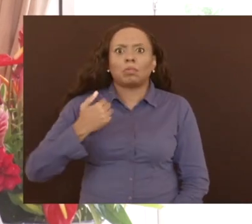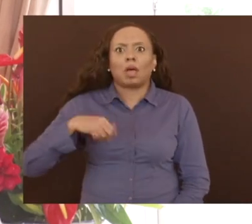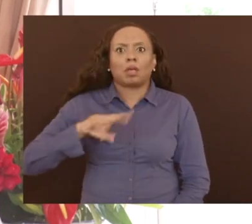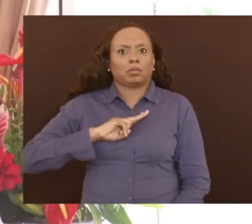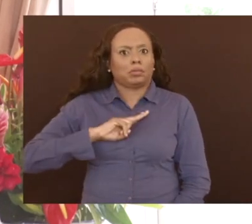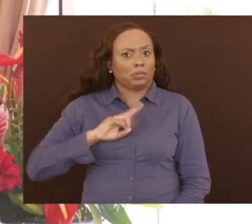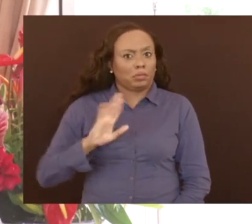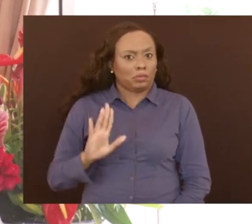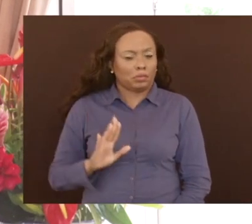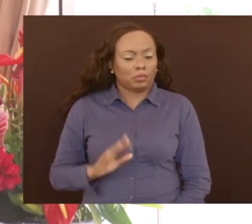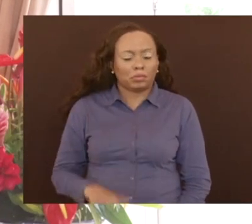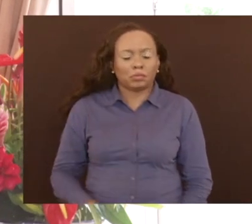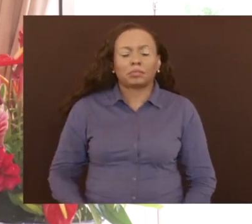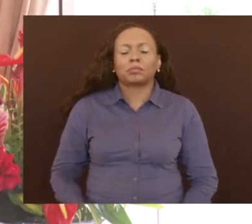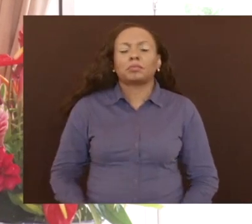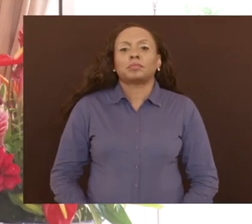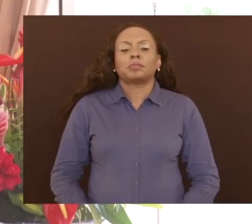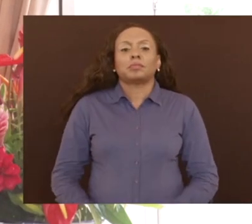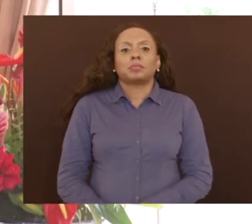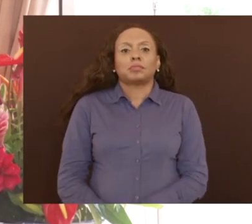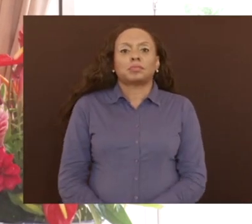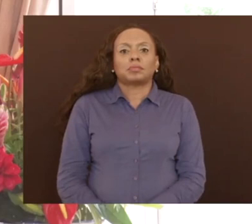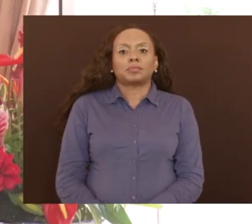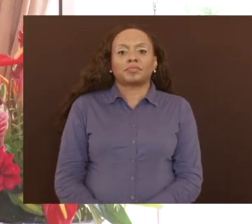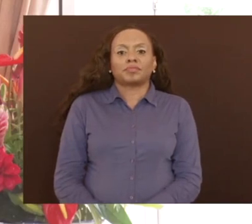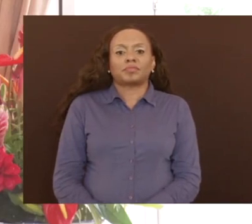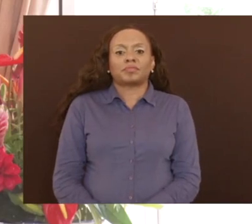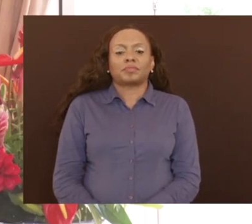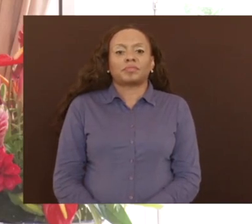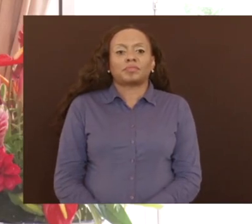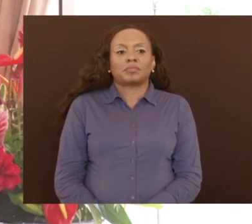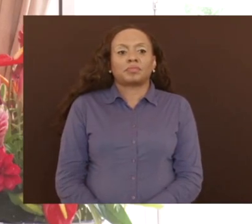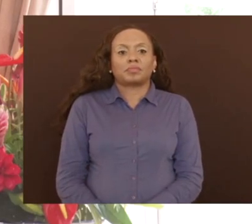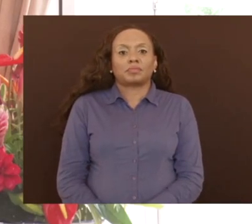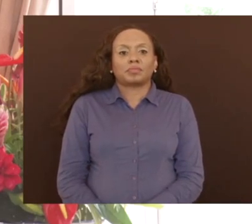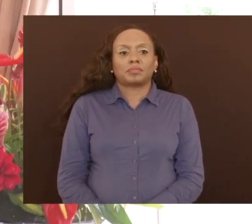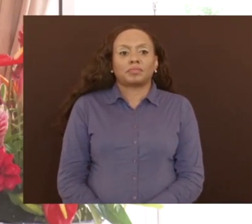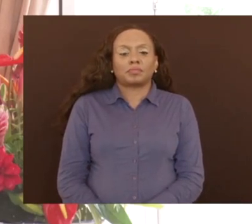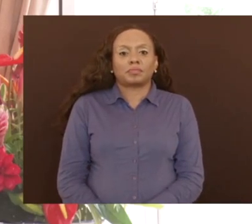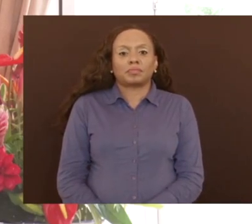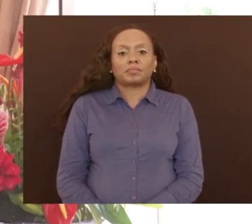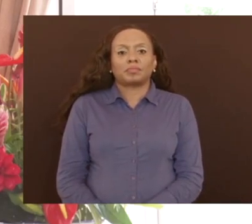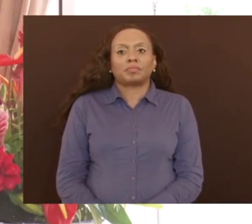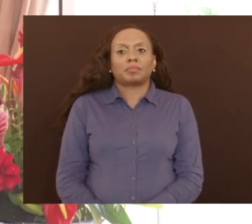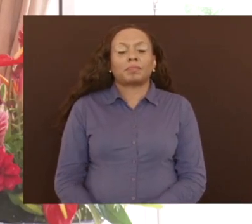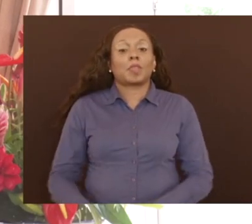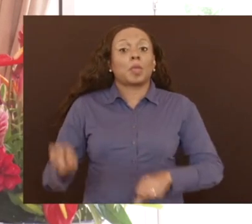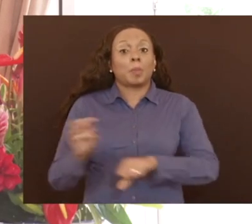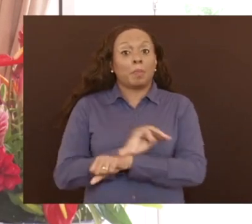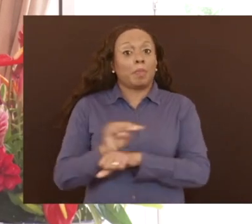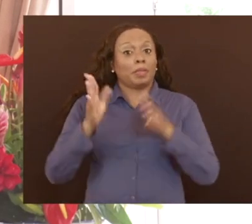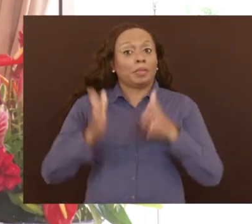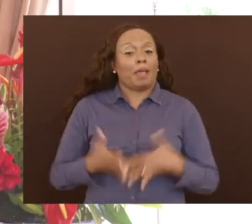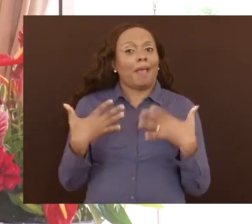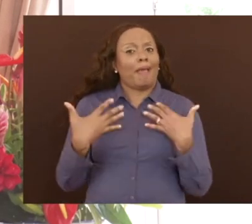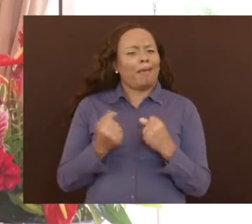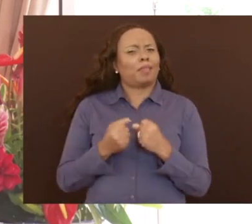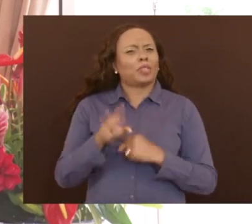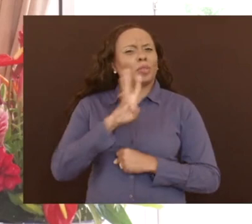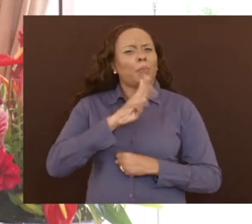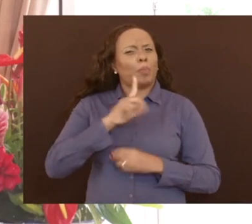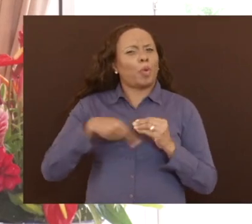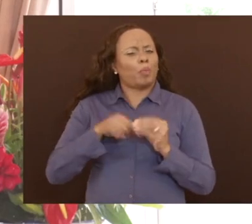law. I say so because the Minister of Health has already spoken about this, and we take this very, very,